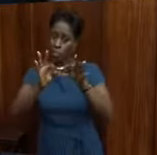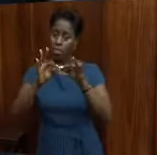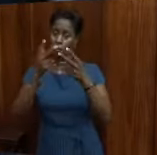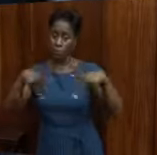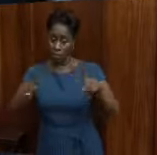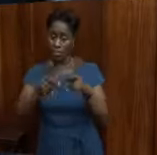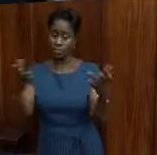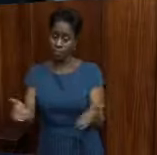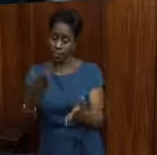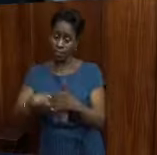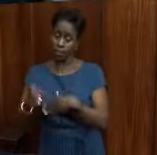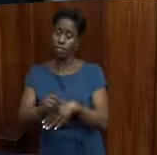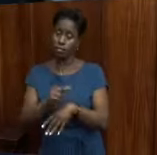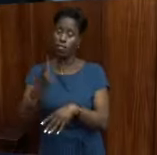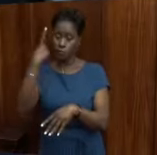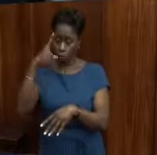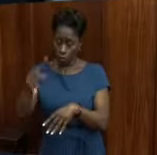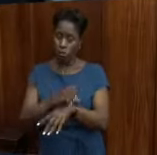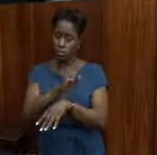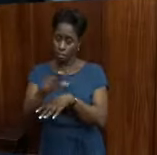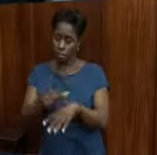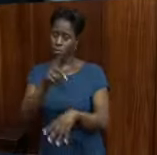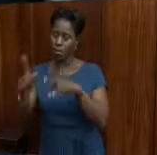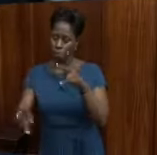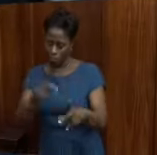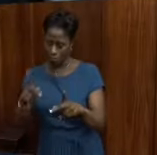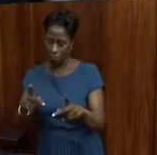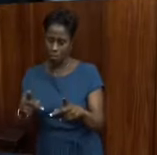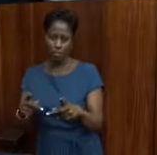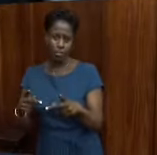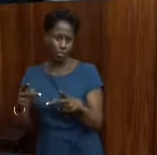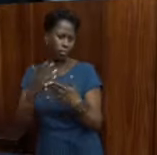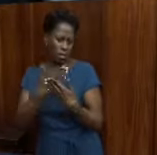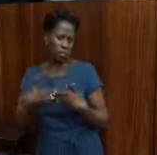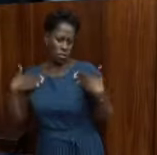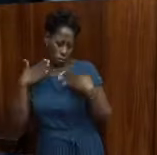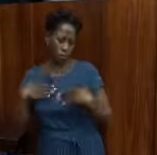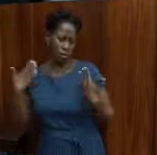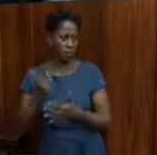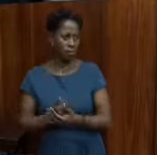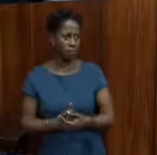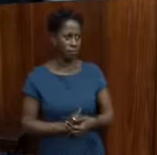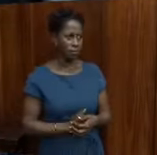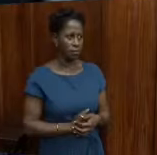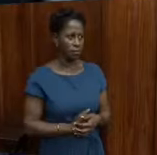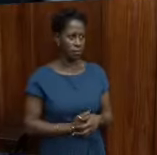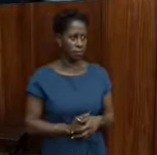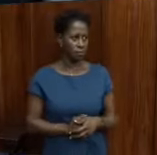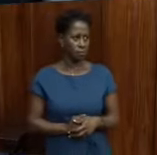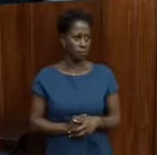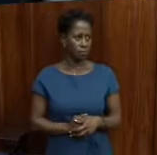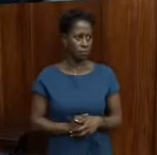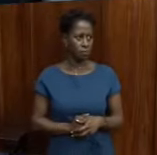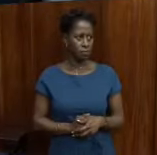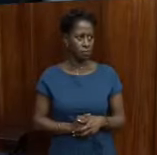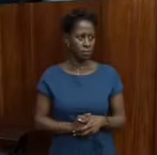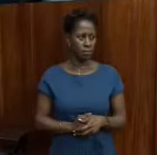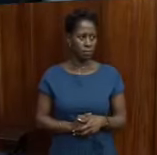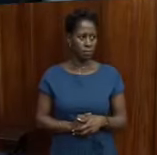The Community Development Tourism Project is expected to be launched in May 2022 at a cost of